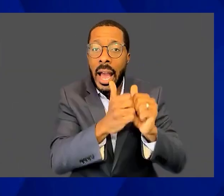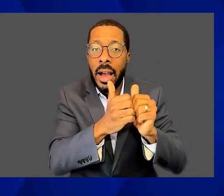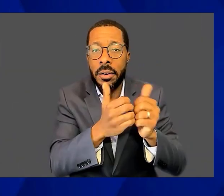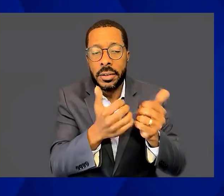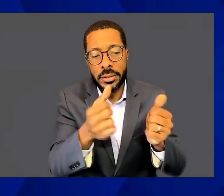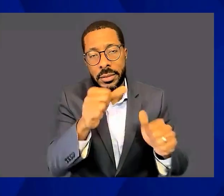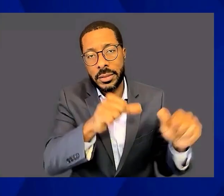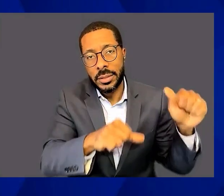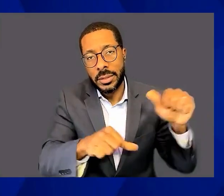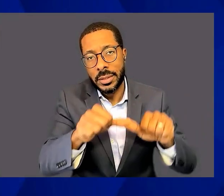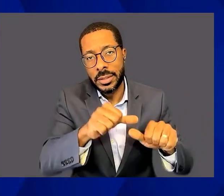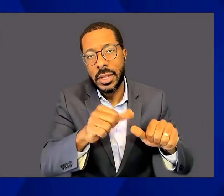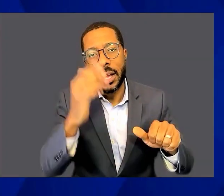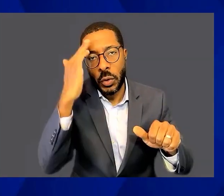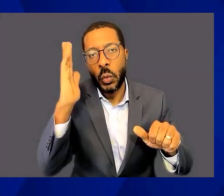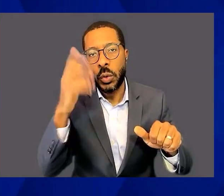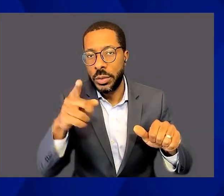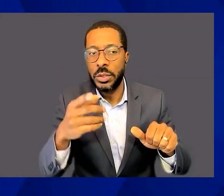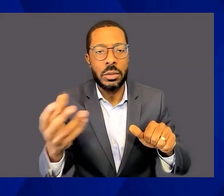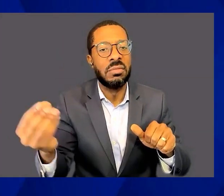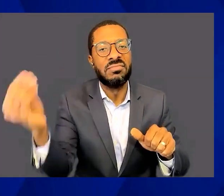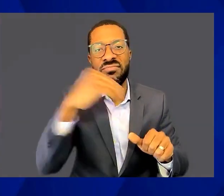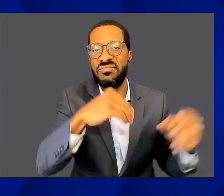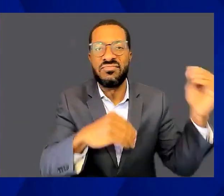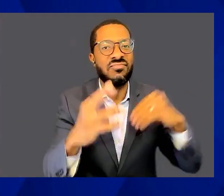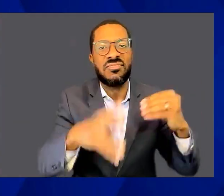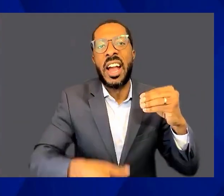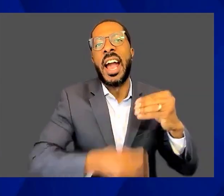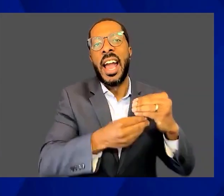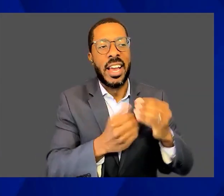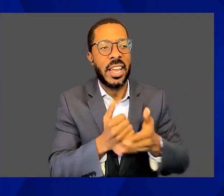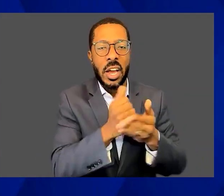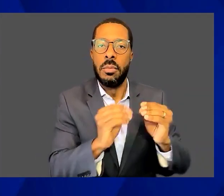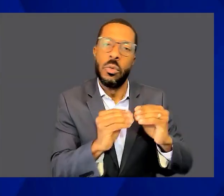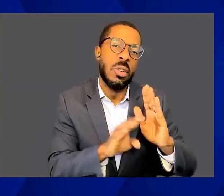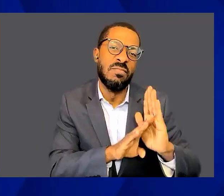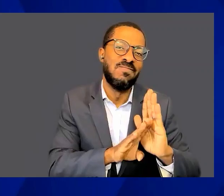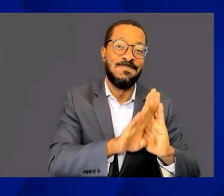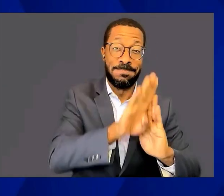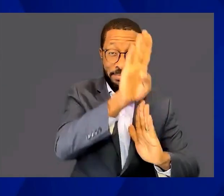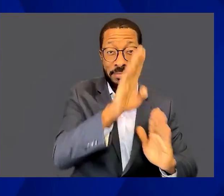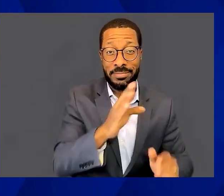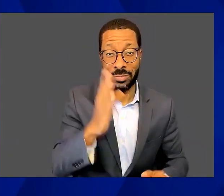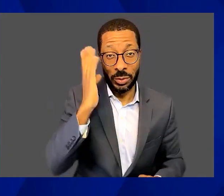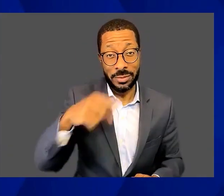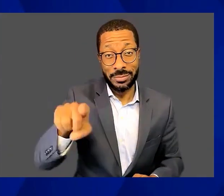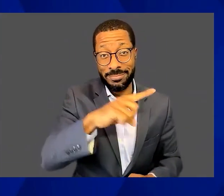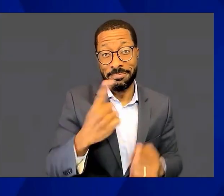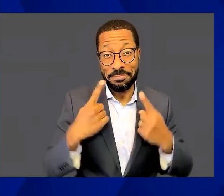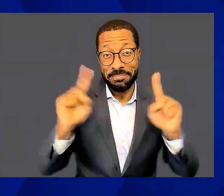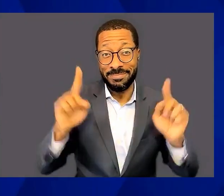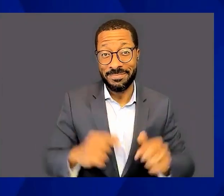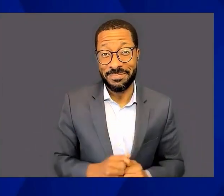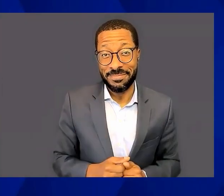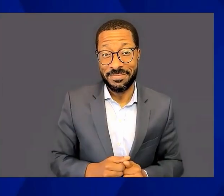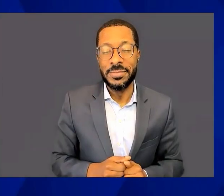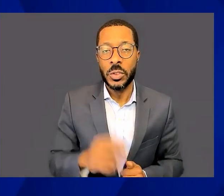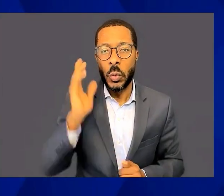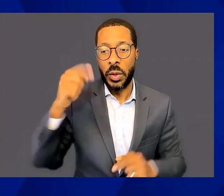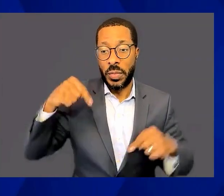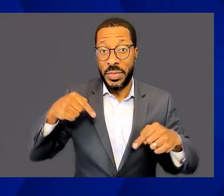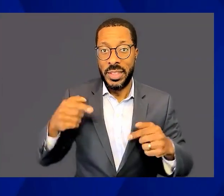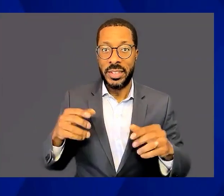that. So you're going to see that commitment throughout this week's programming. You're going to see hundreds of student research